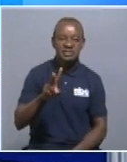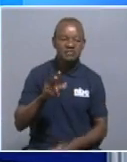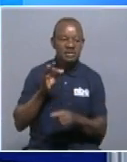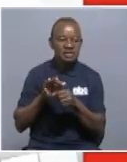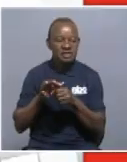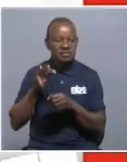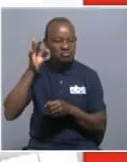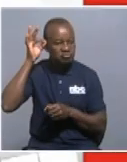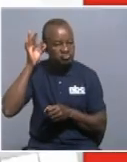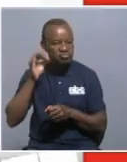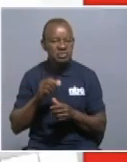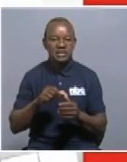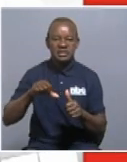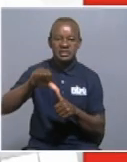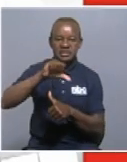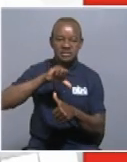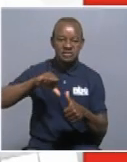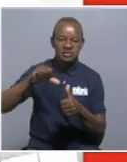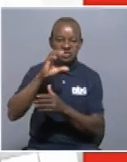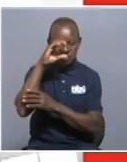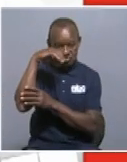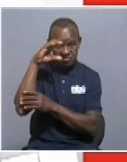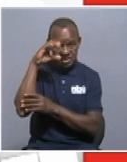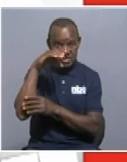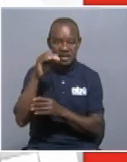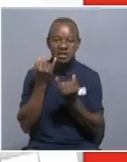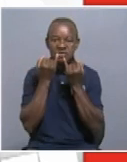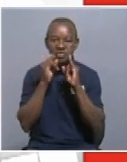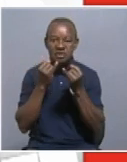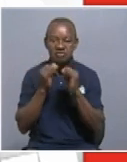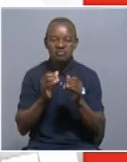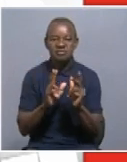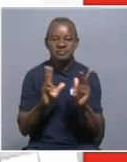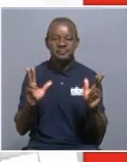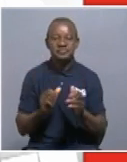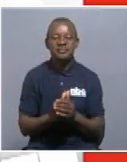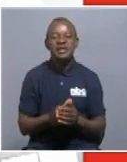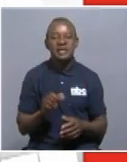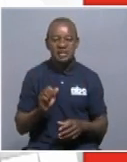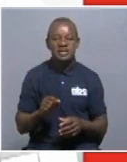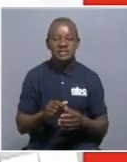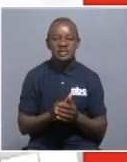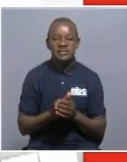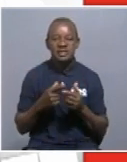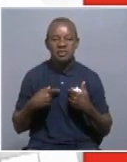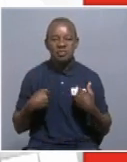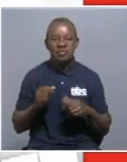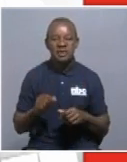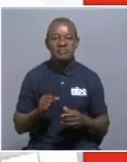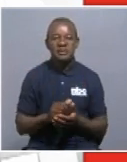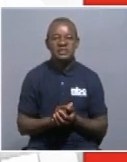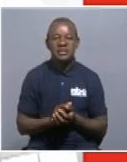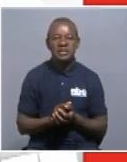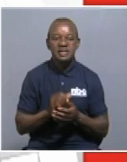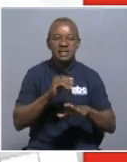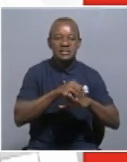Yes. As we speak currently now, our team is busy distributing this notice further. It will be available on the ministerial website as